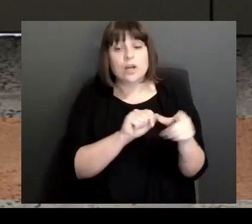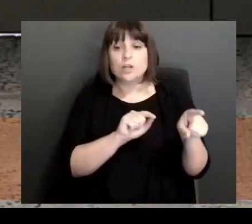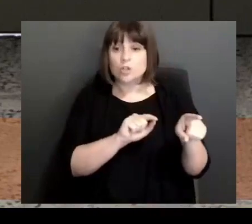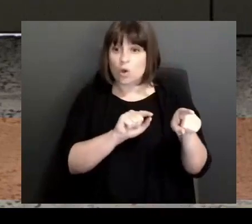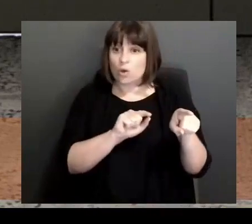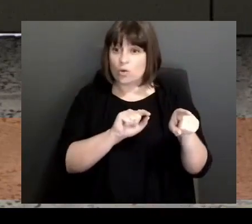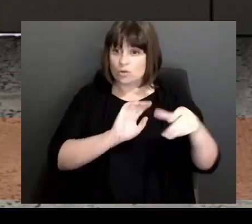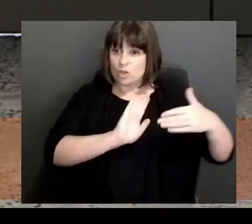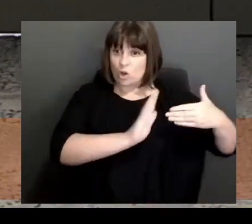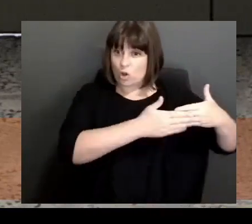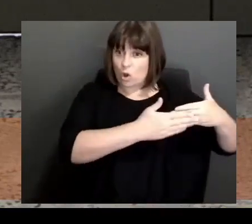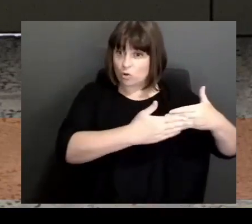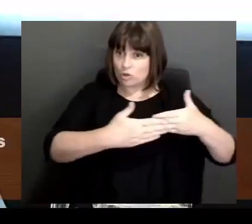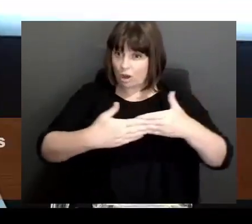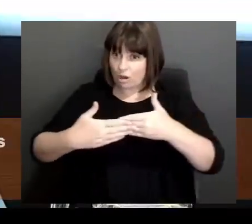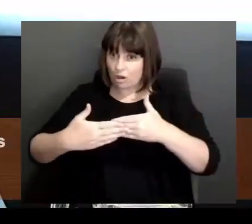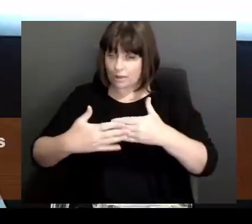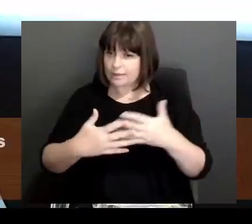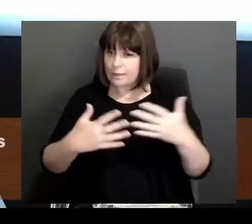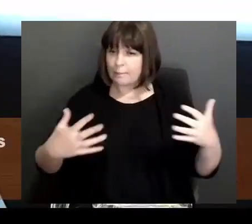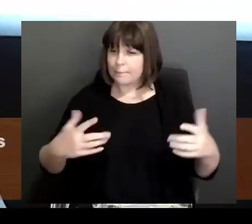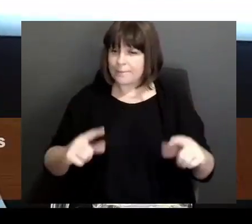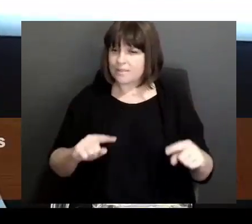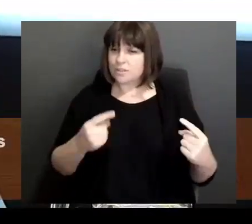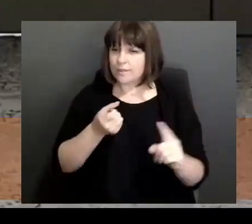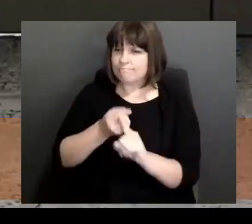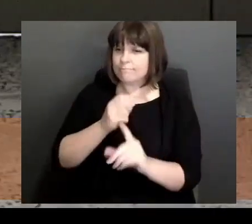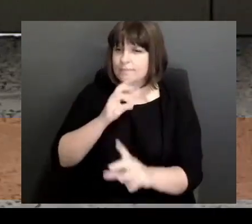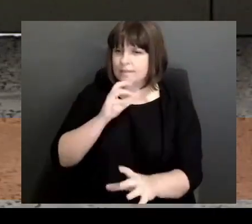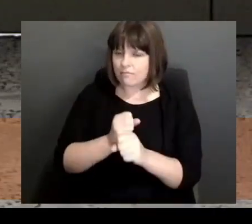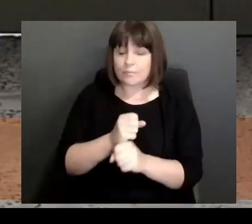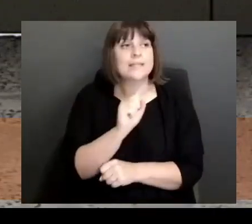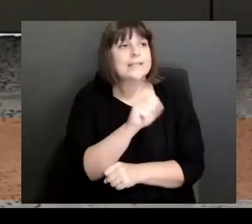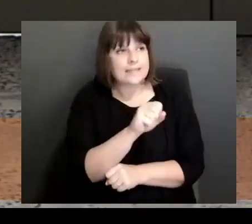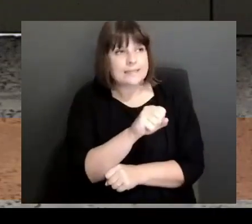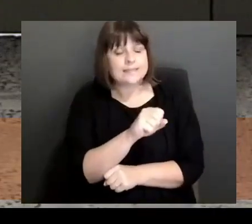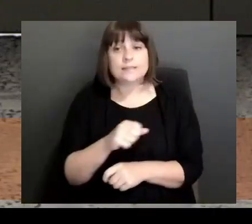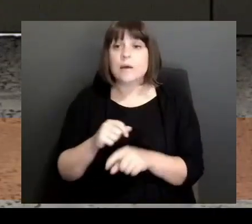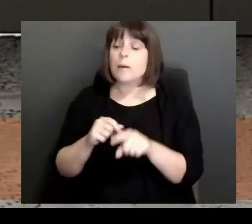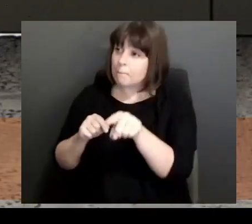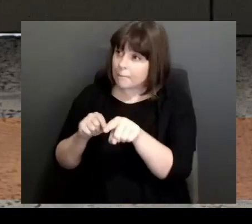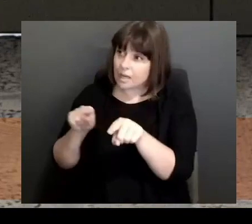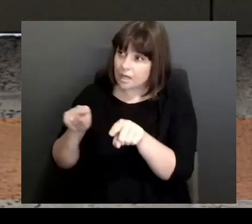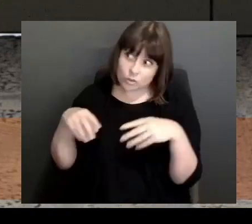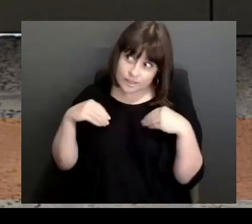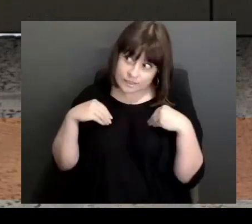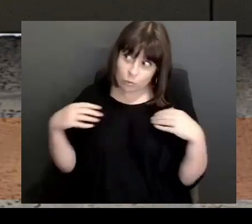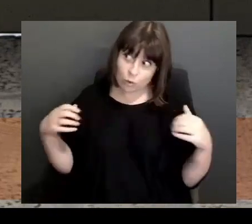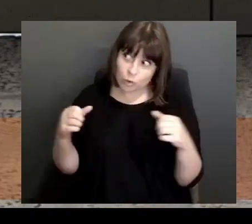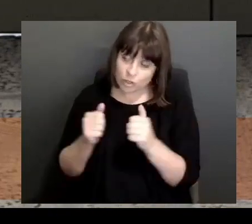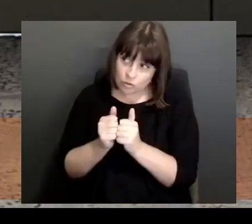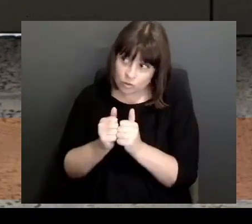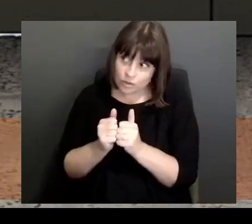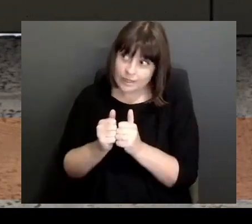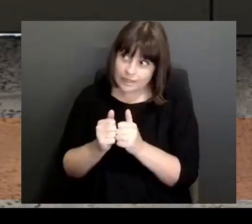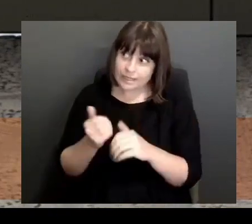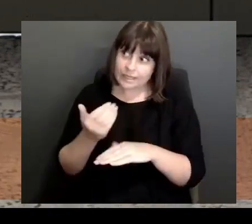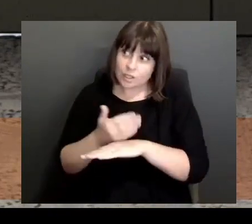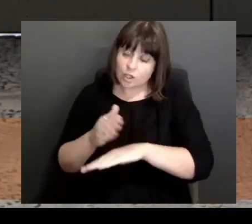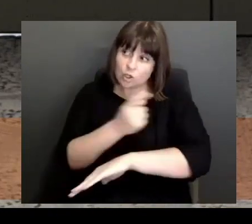considerable challenges for government, correct? That's true. Nevertheless, you would accept that there needs to be in the renewable